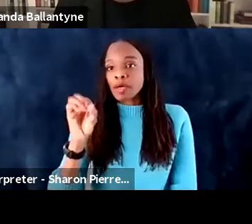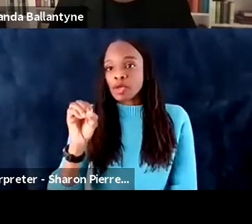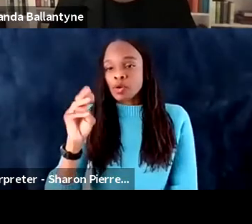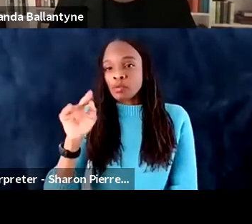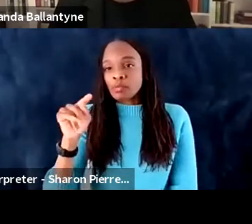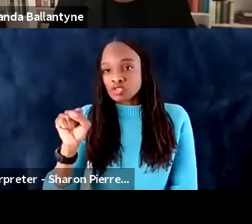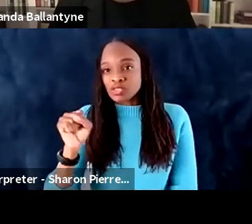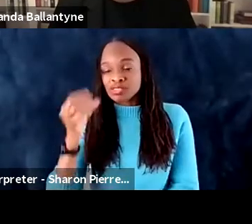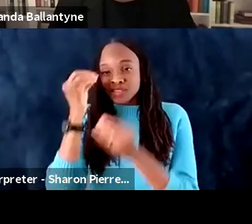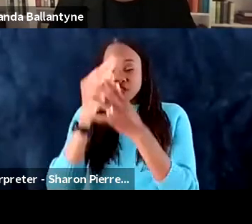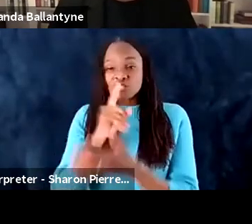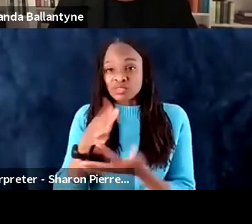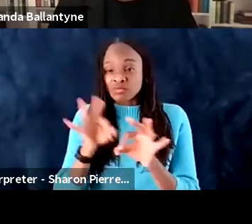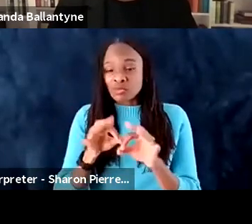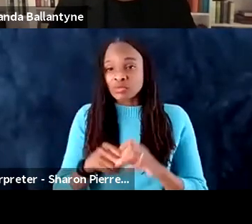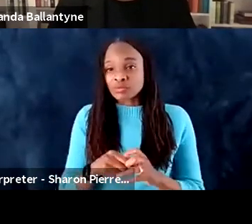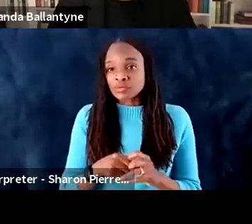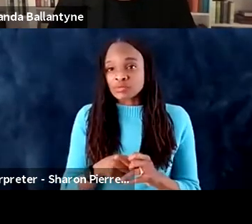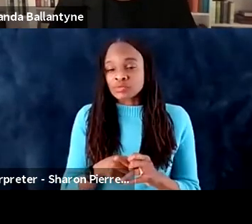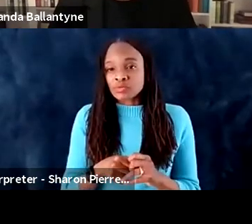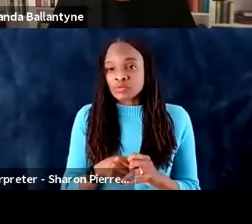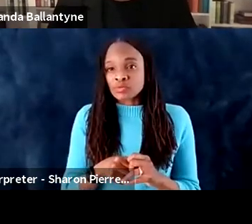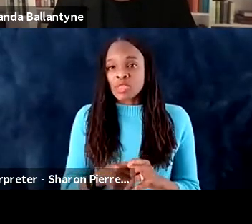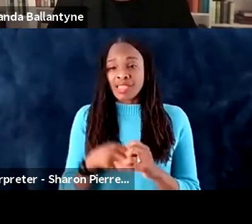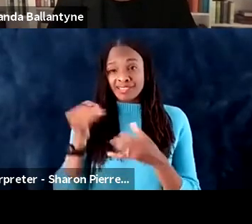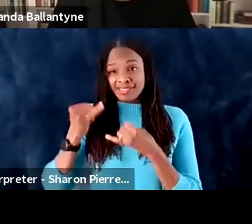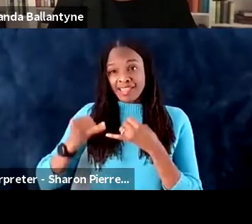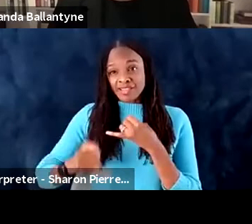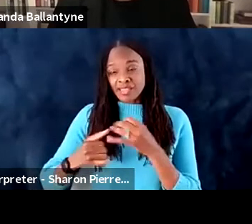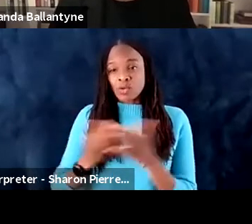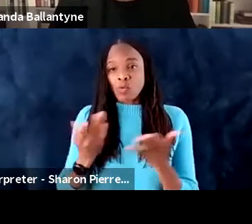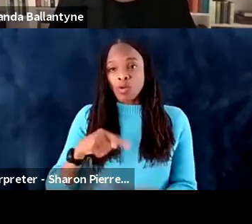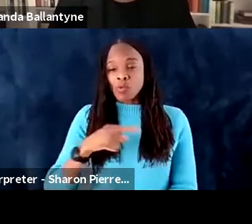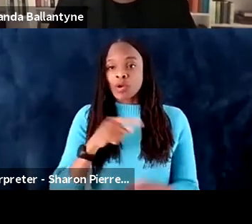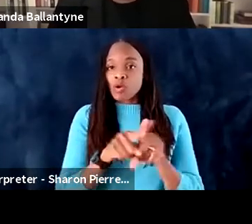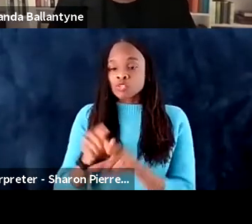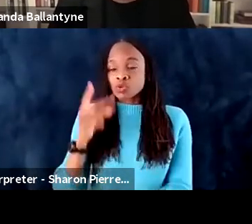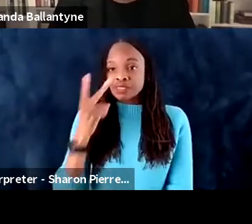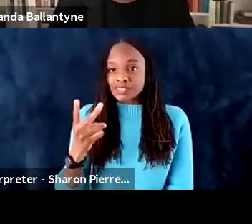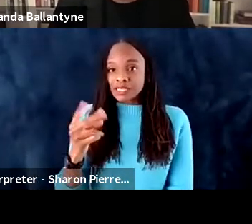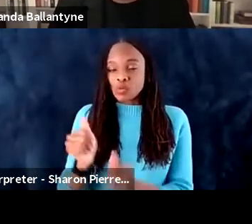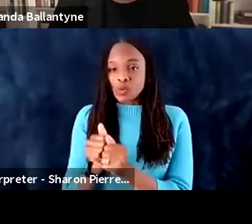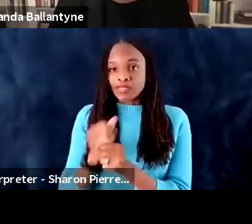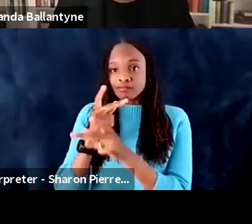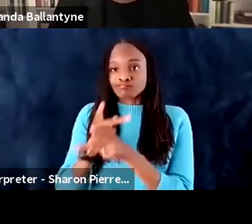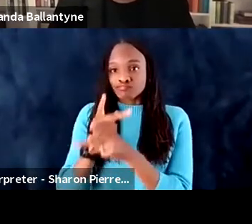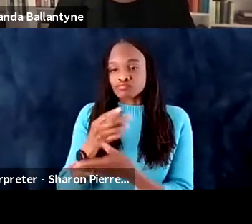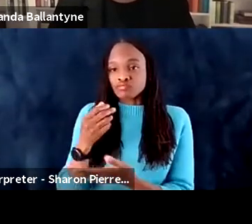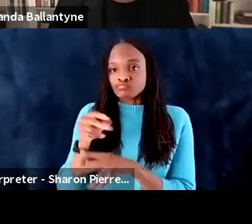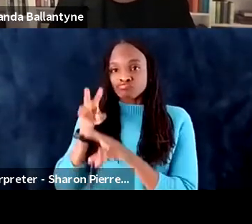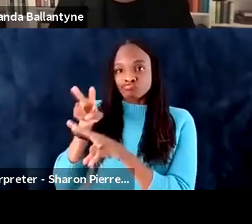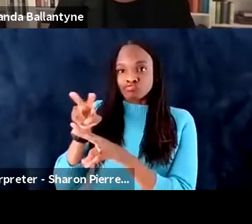who they are and importance. And finally, what we're also seeing is the surveillance, data collection, and